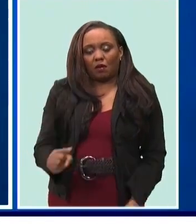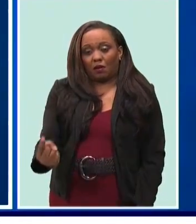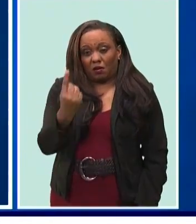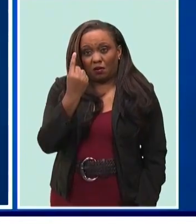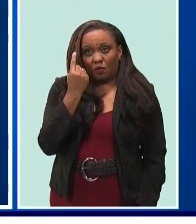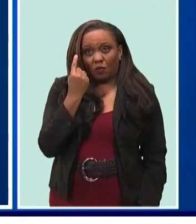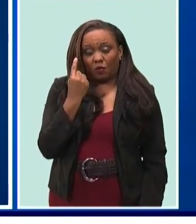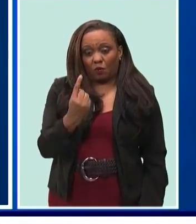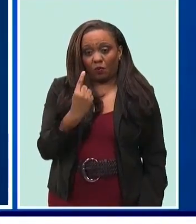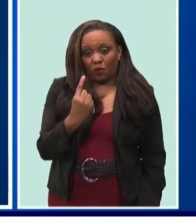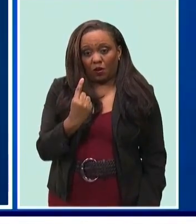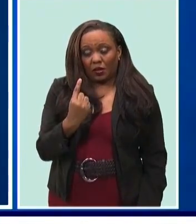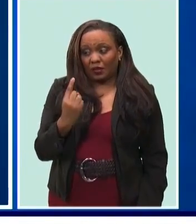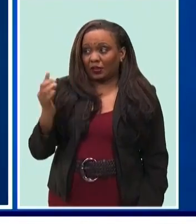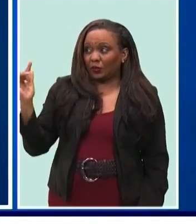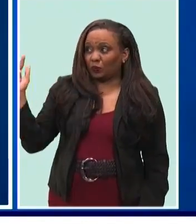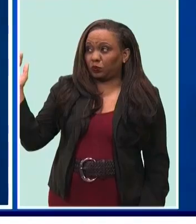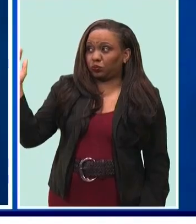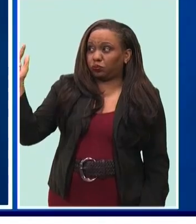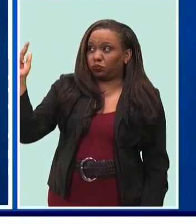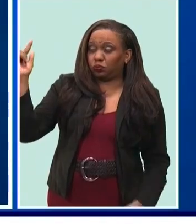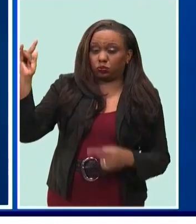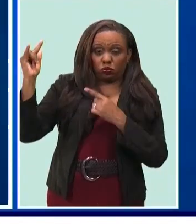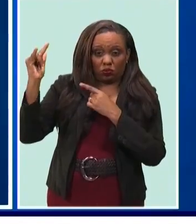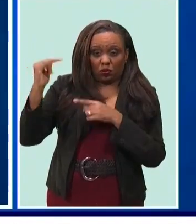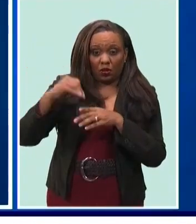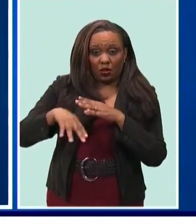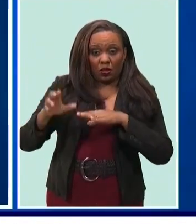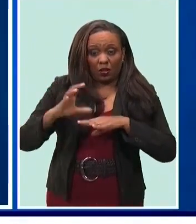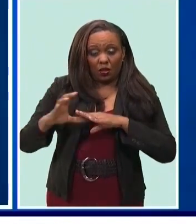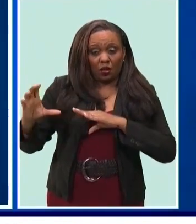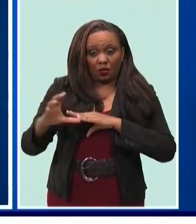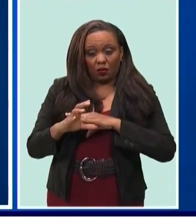single aviation space within the Caribbean, to